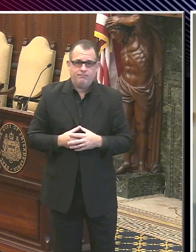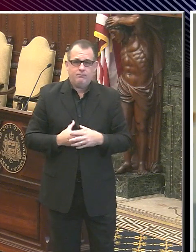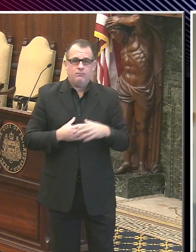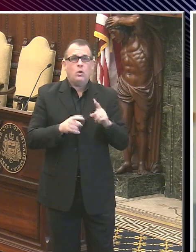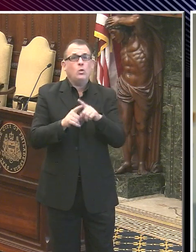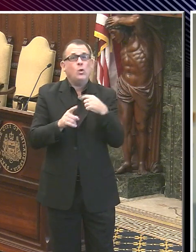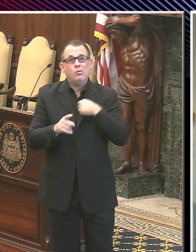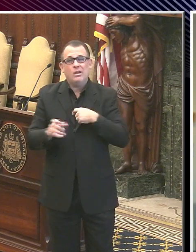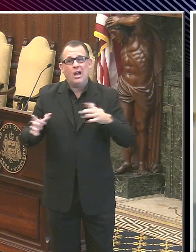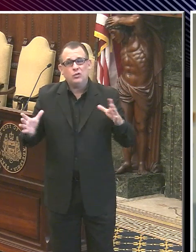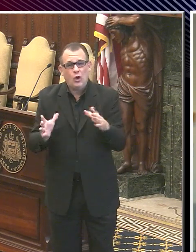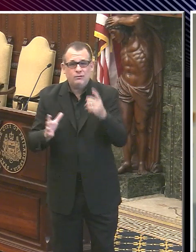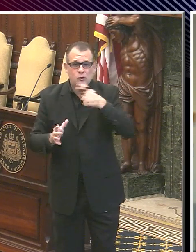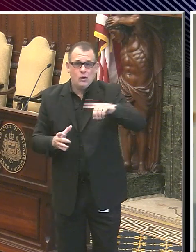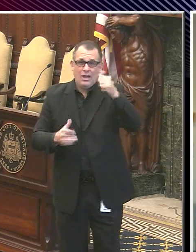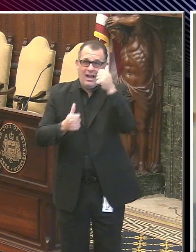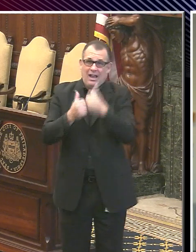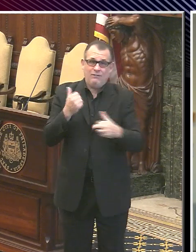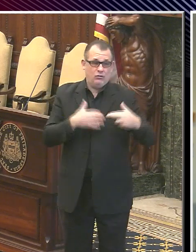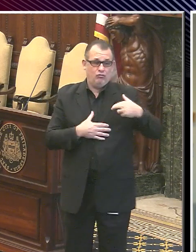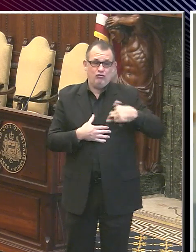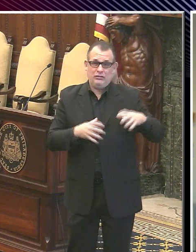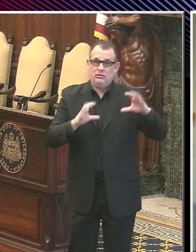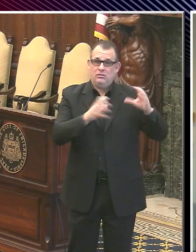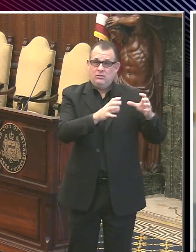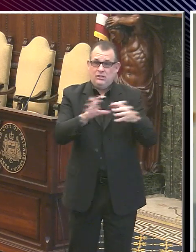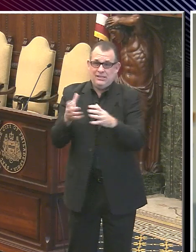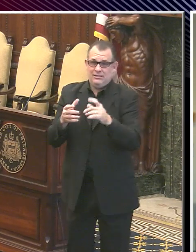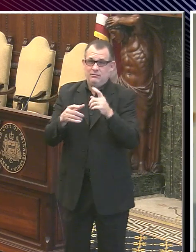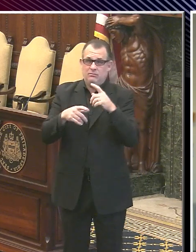religious institutions to hold their services online only.